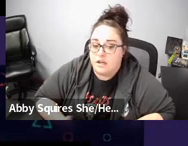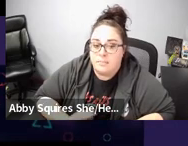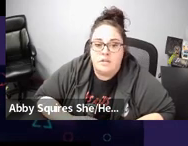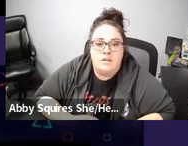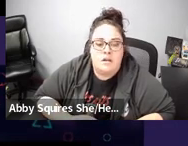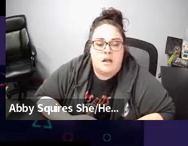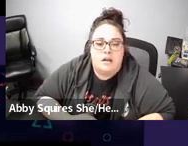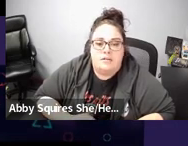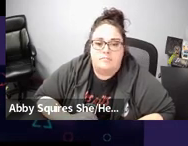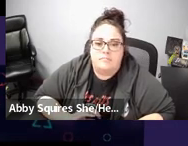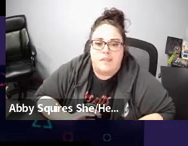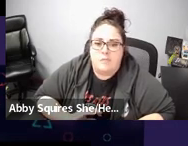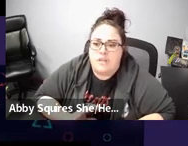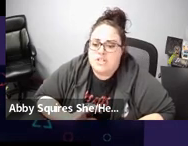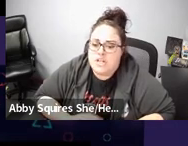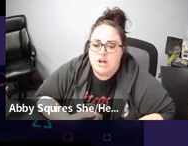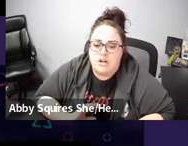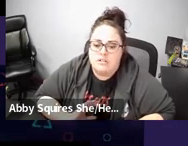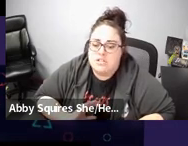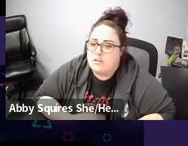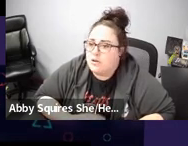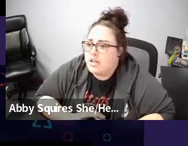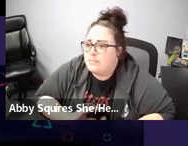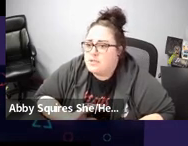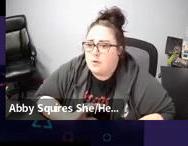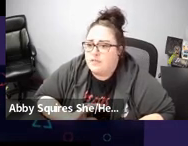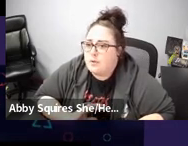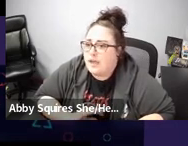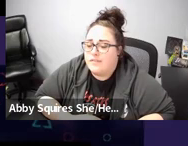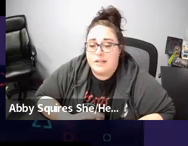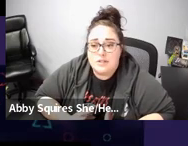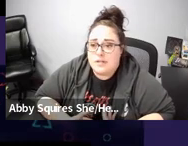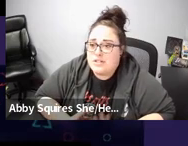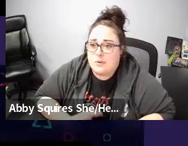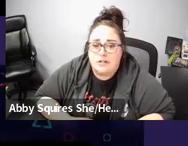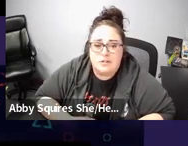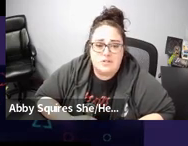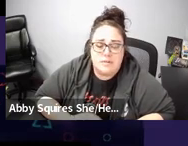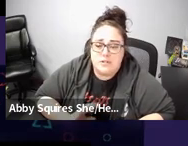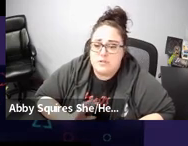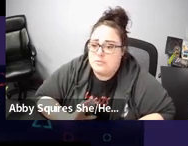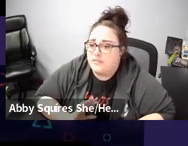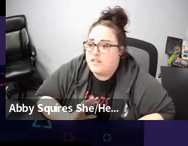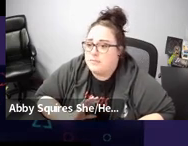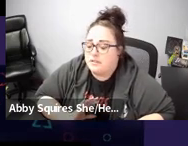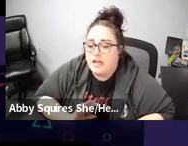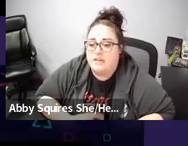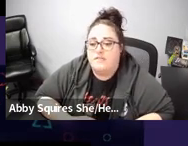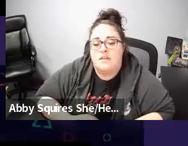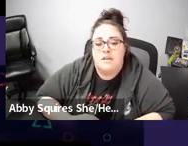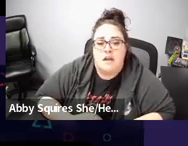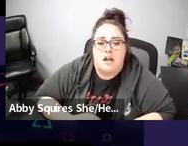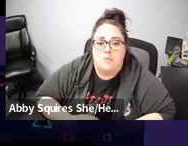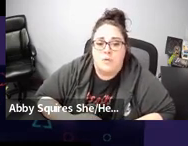have set up. And we share streamer names. So if you have like a Twitch or you stream on YouTube or Facebook